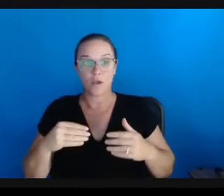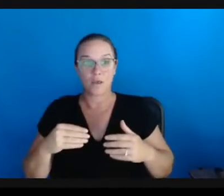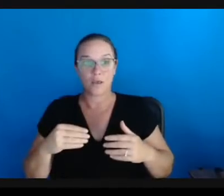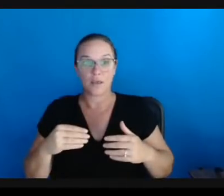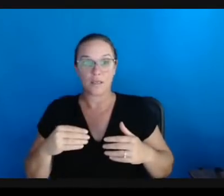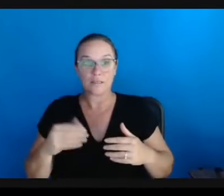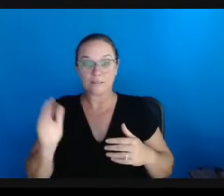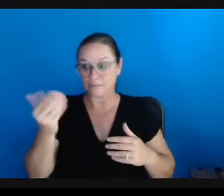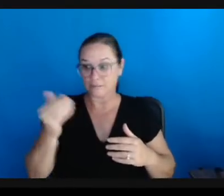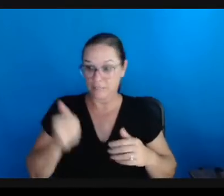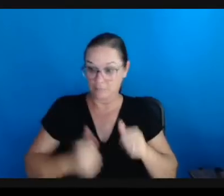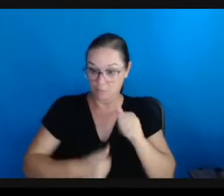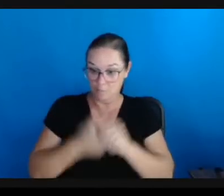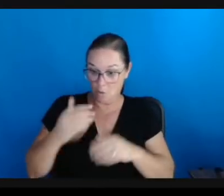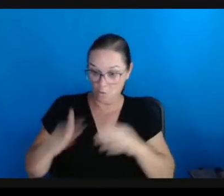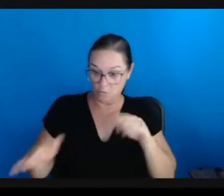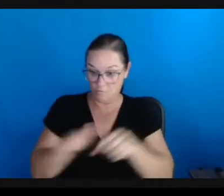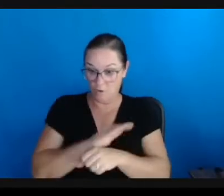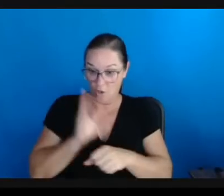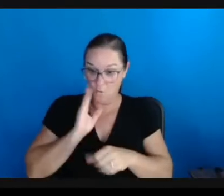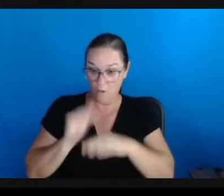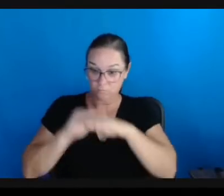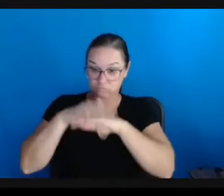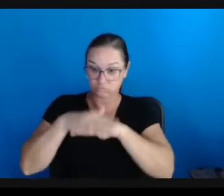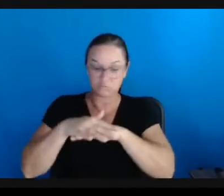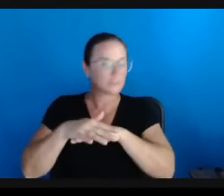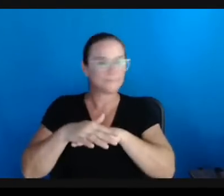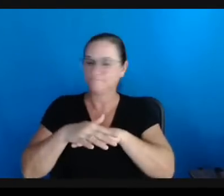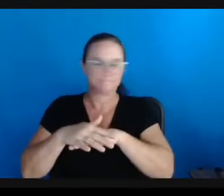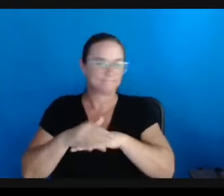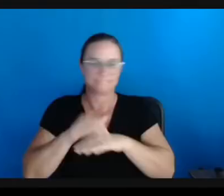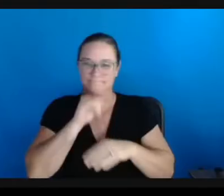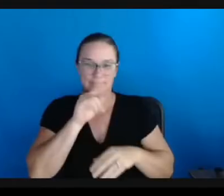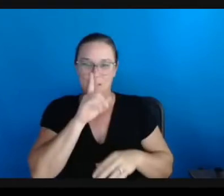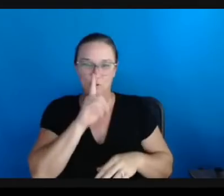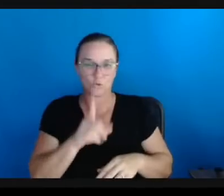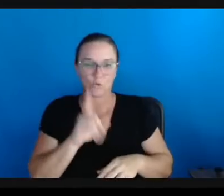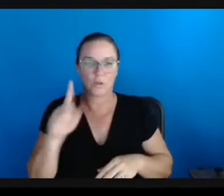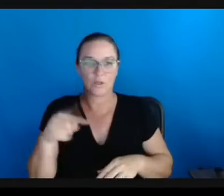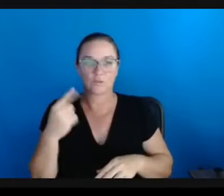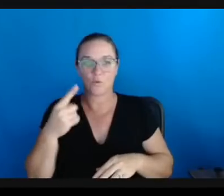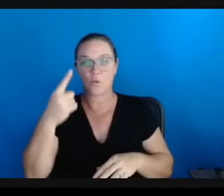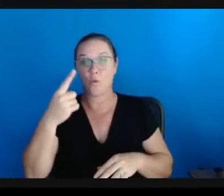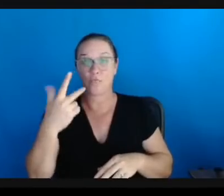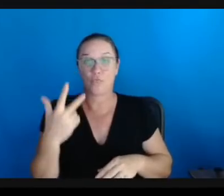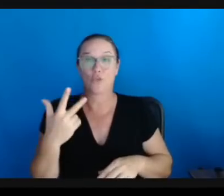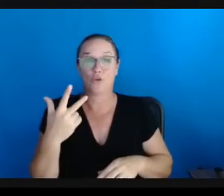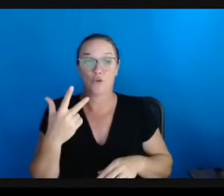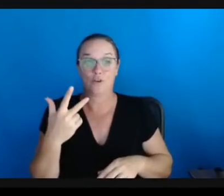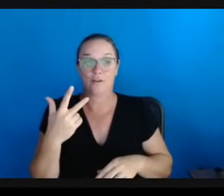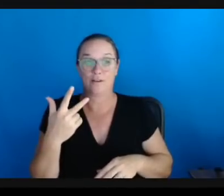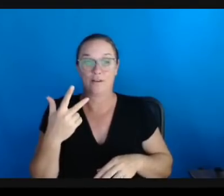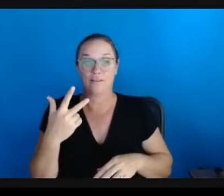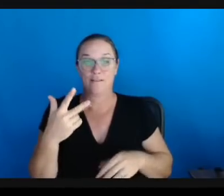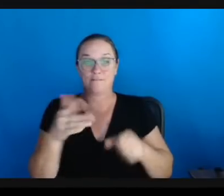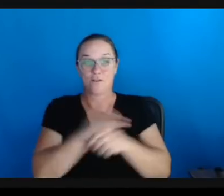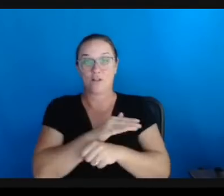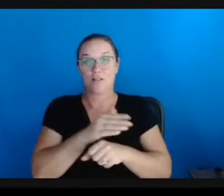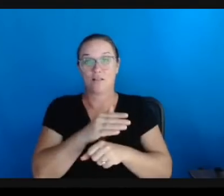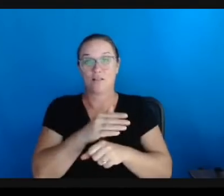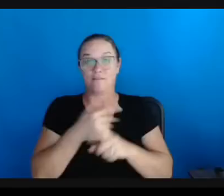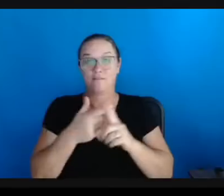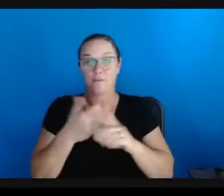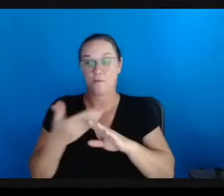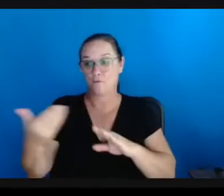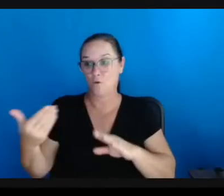mostly full, it's going to spill over pretty soon, that is actually not true. It's only 1/3 full of what it was before. It just